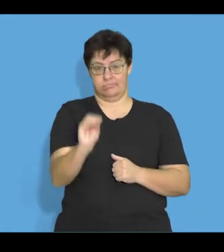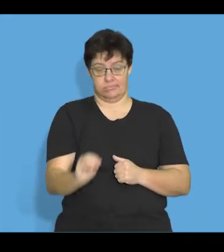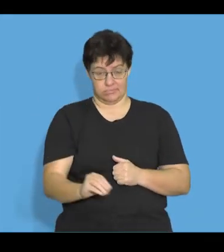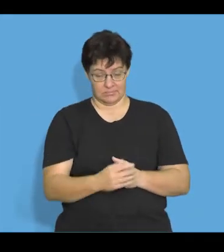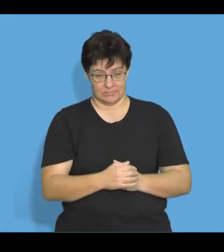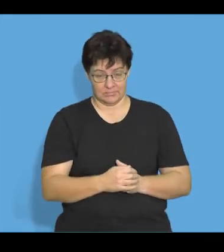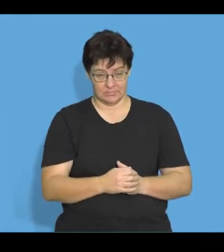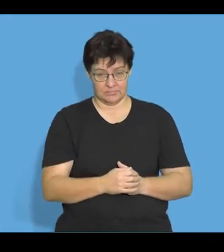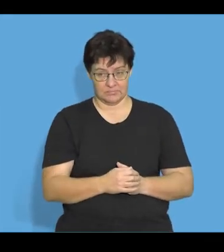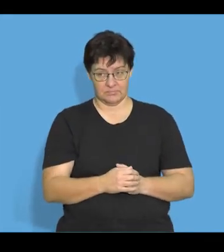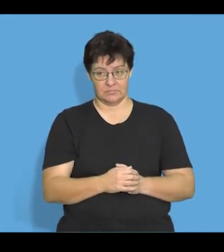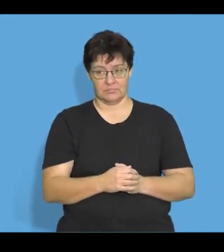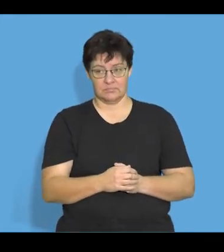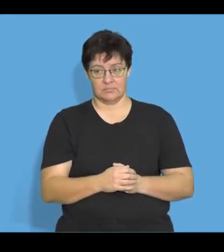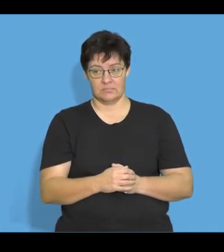Okay, next.